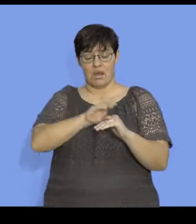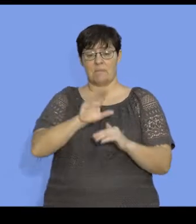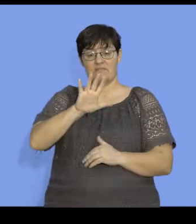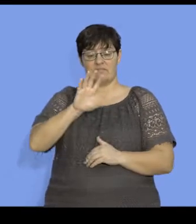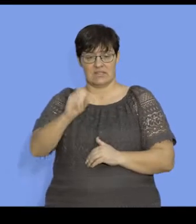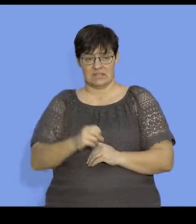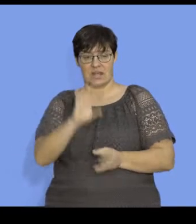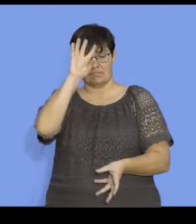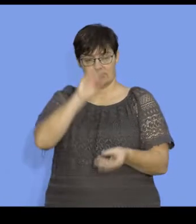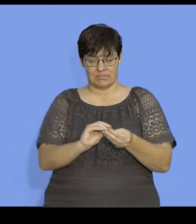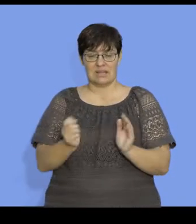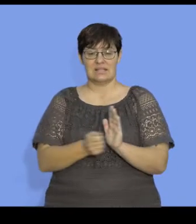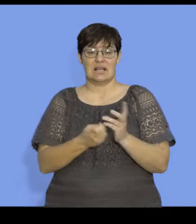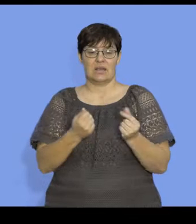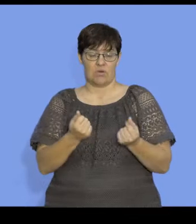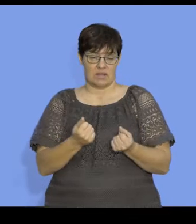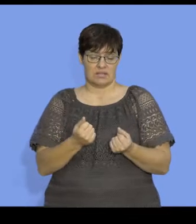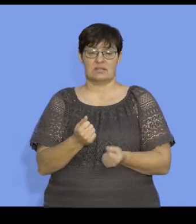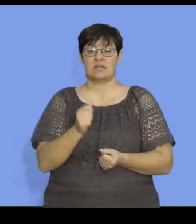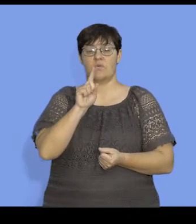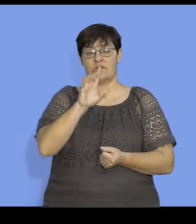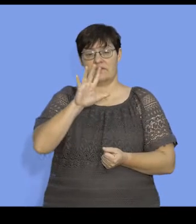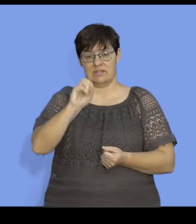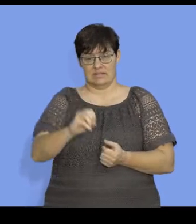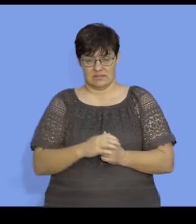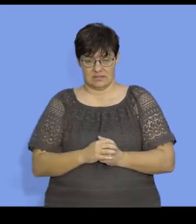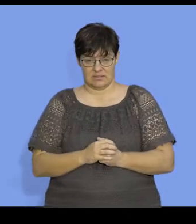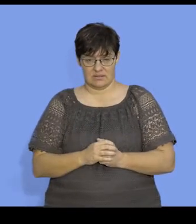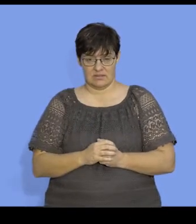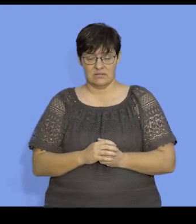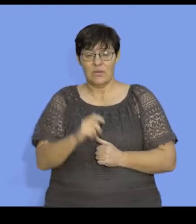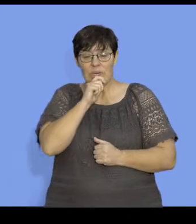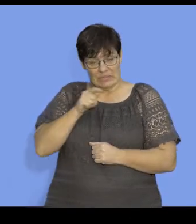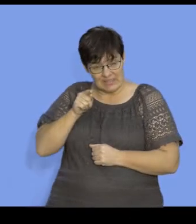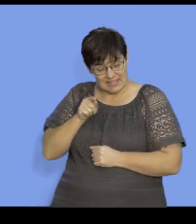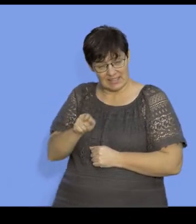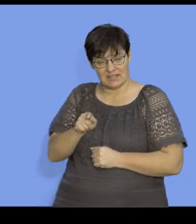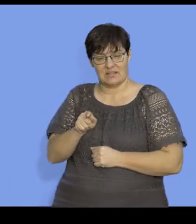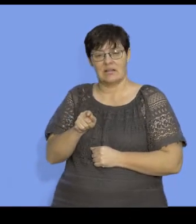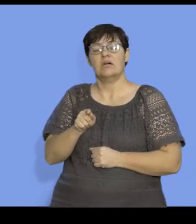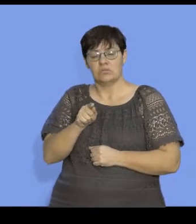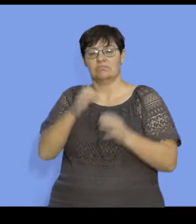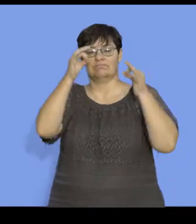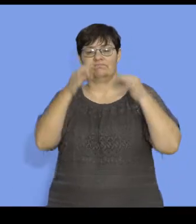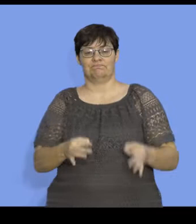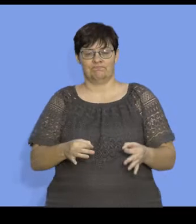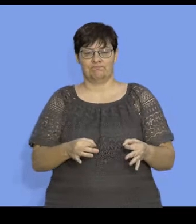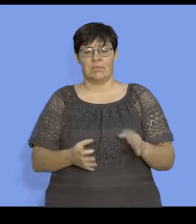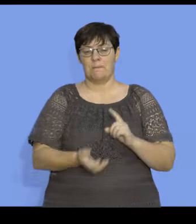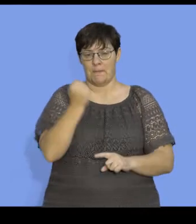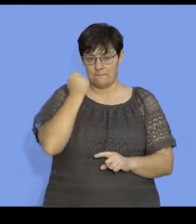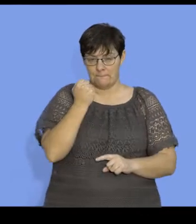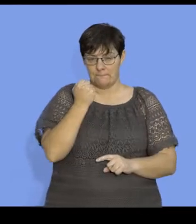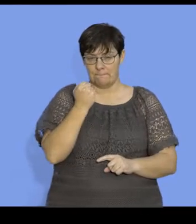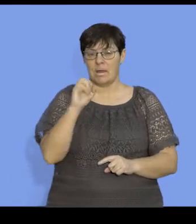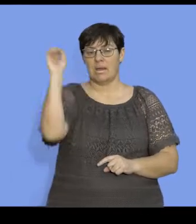your selling is 150. So we use this in order to determine what will be the percentage